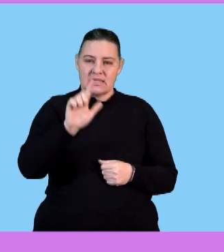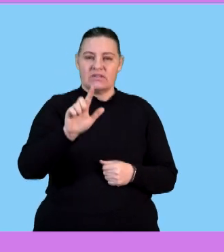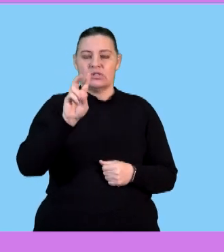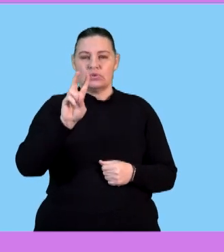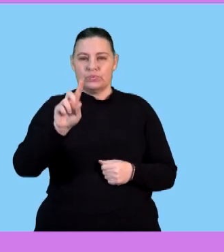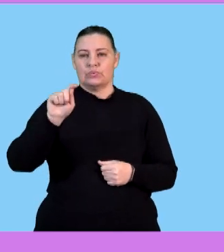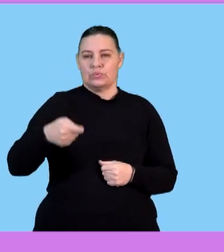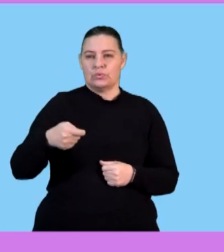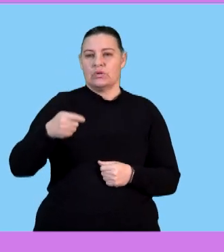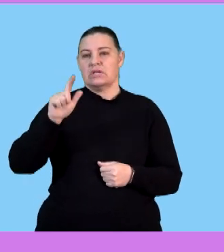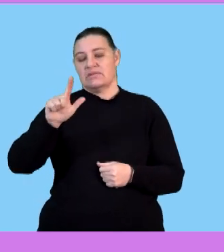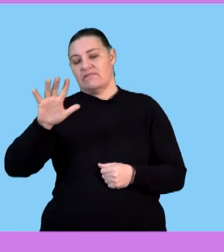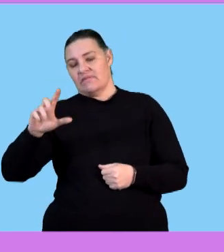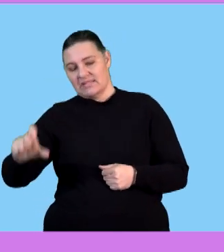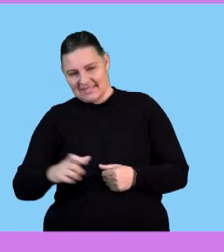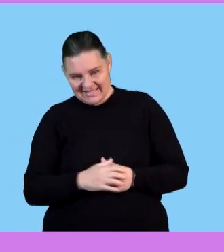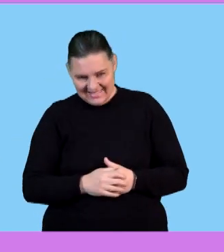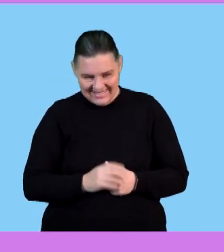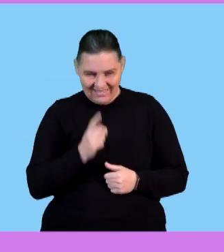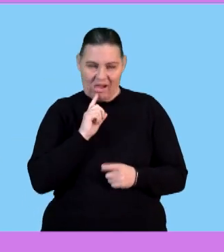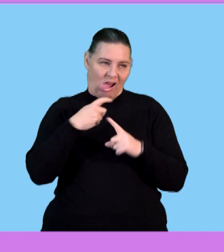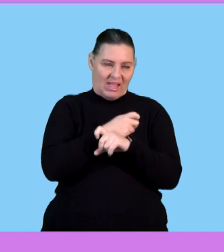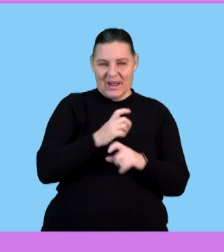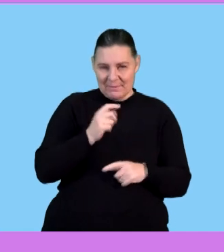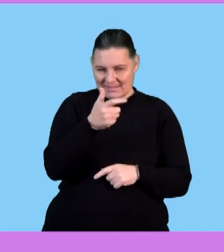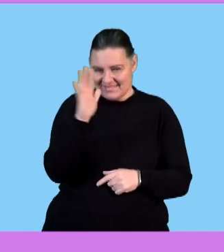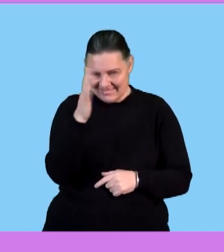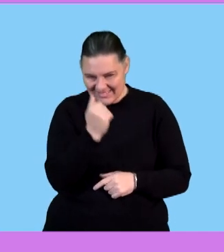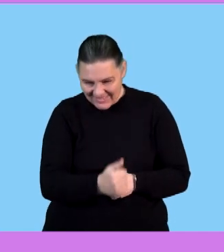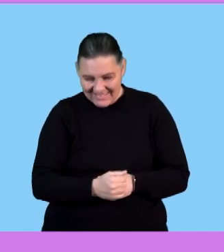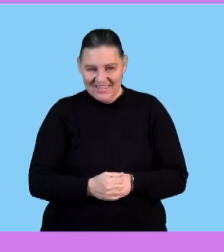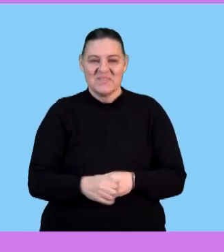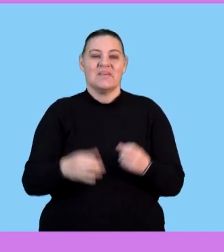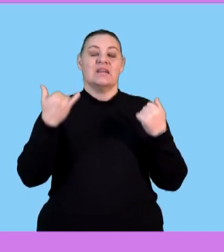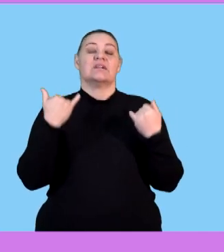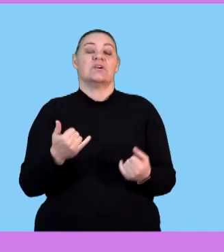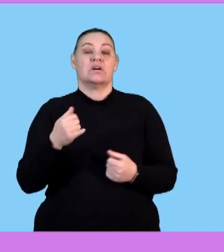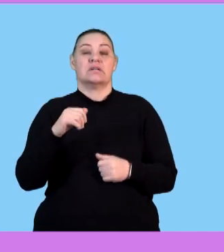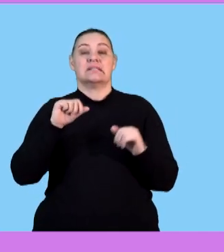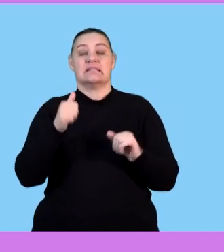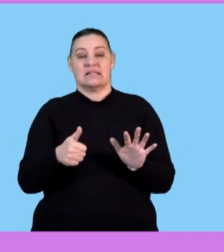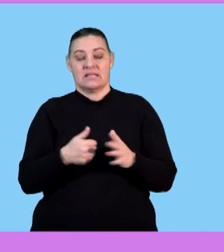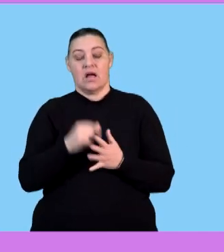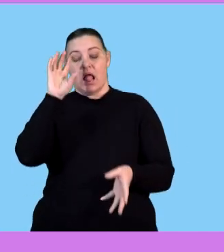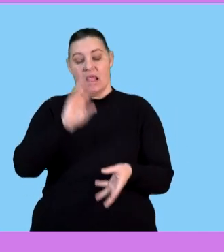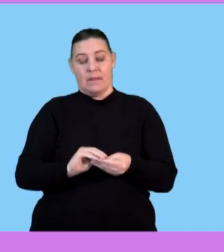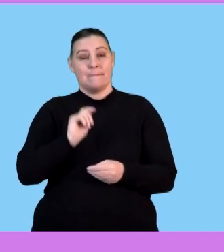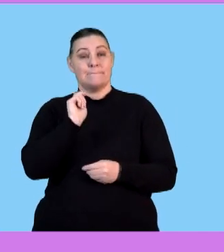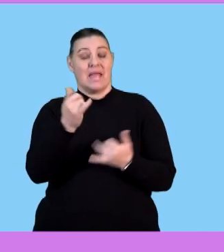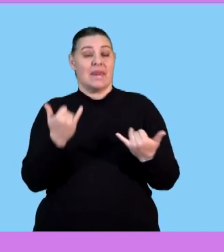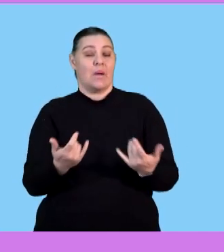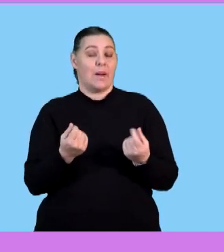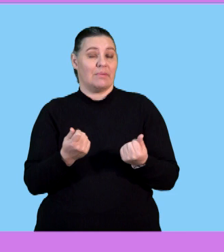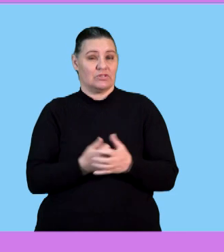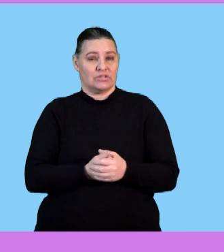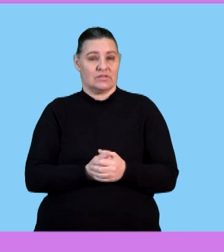2,372 Rand 75. There you go, got it. All right, question 6. What is the total amount now payable? All right, that's